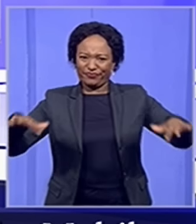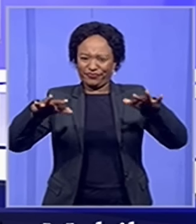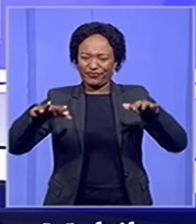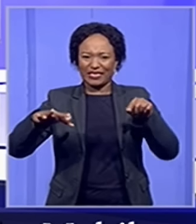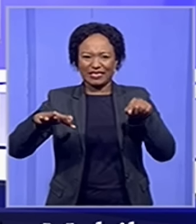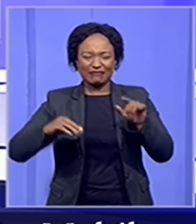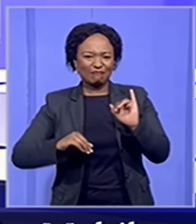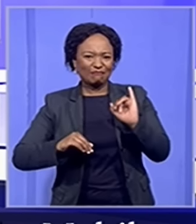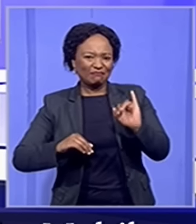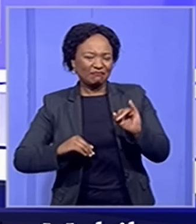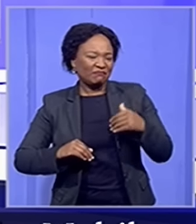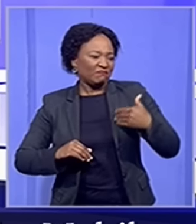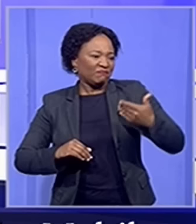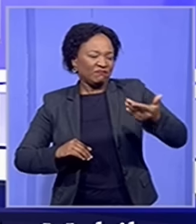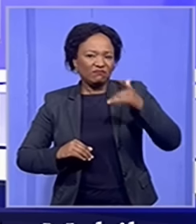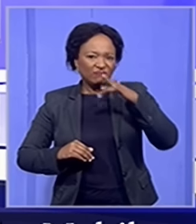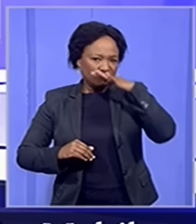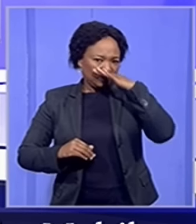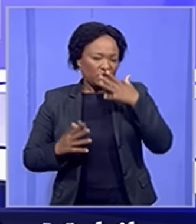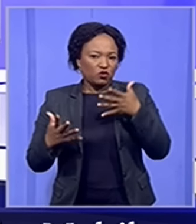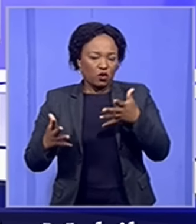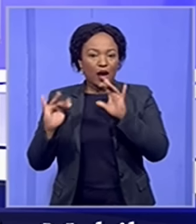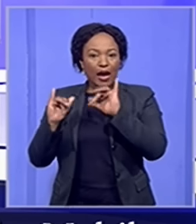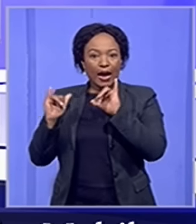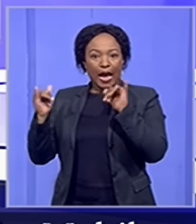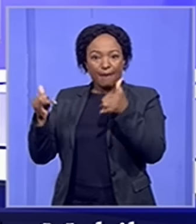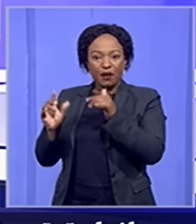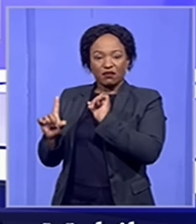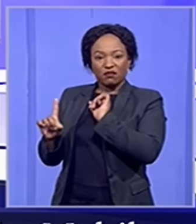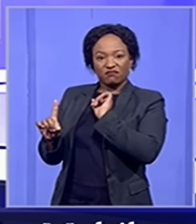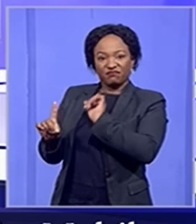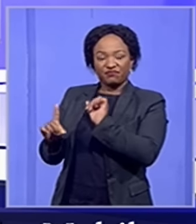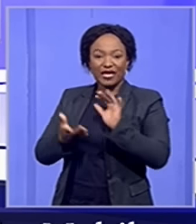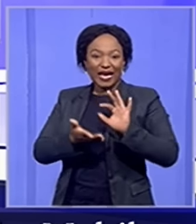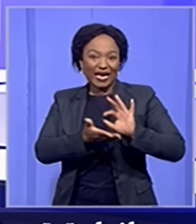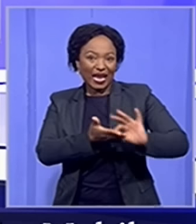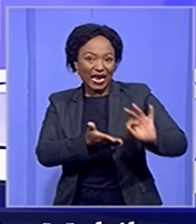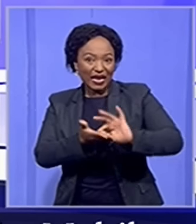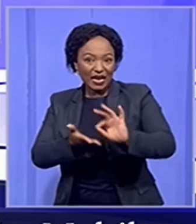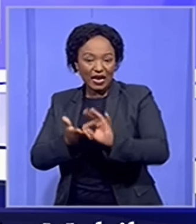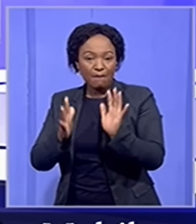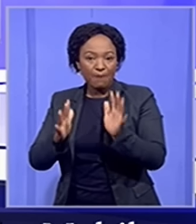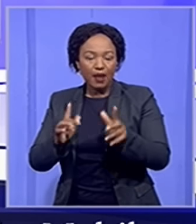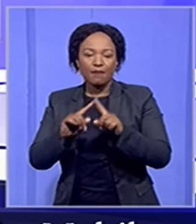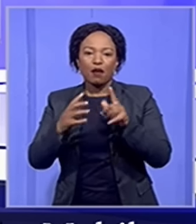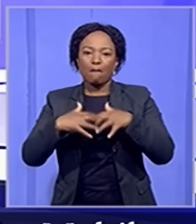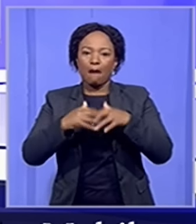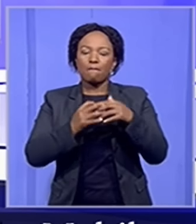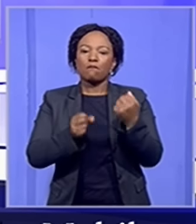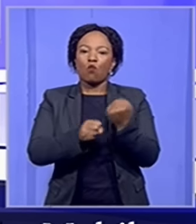e le setlwaedi. Khamphane ya gagwe ga e hlwekiše fela e upša e hlotše mešomo.